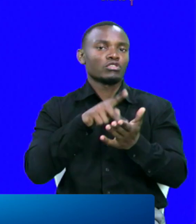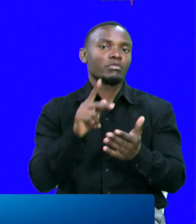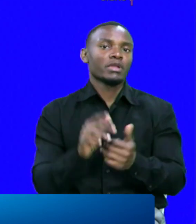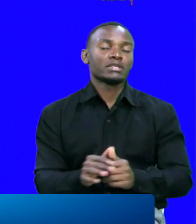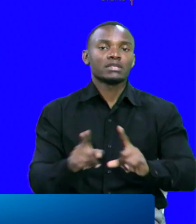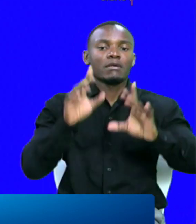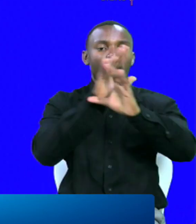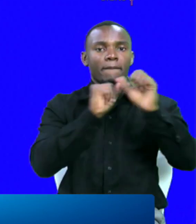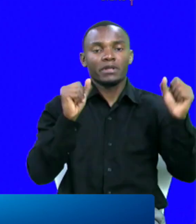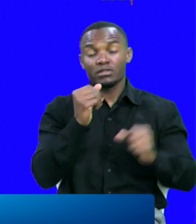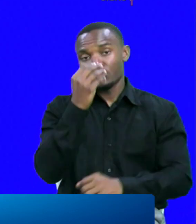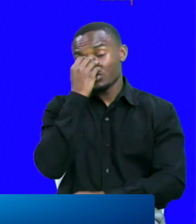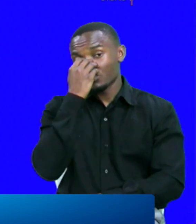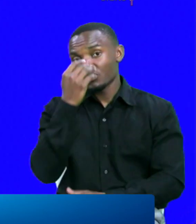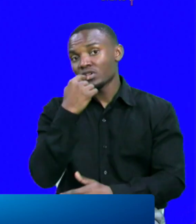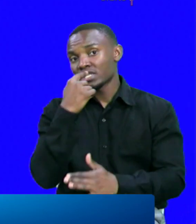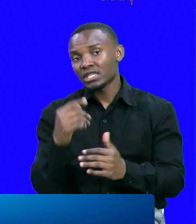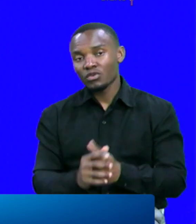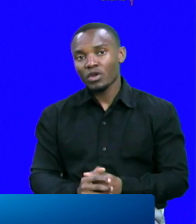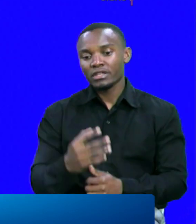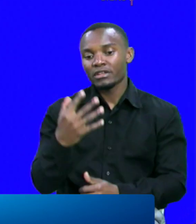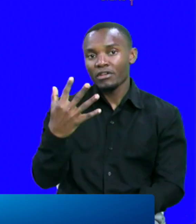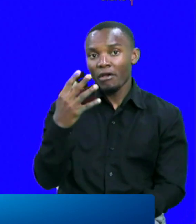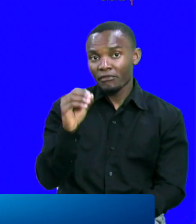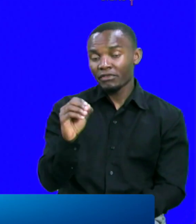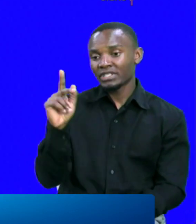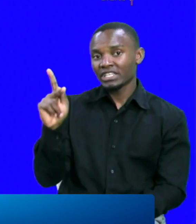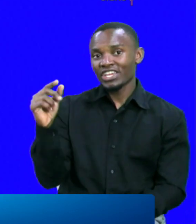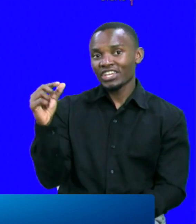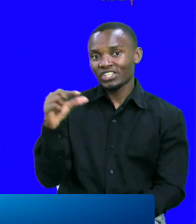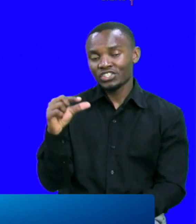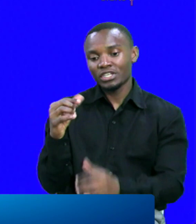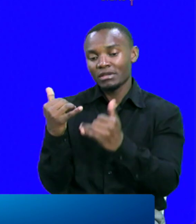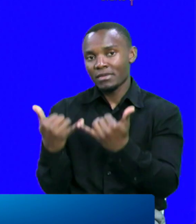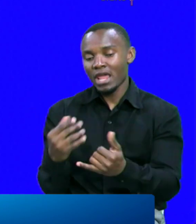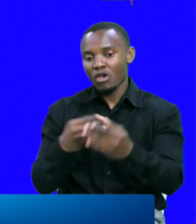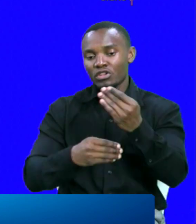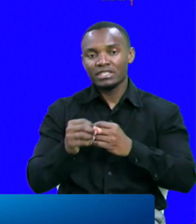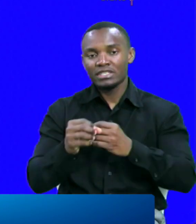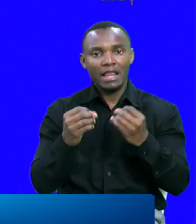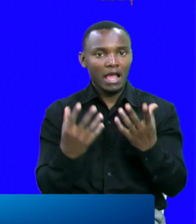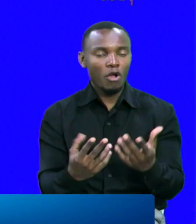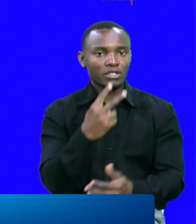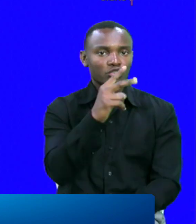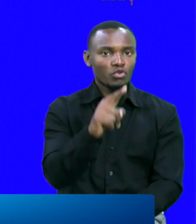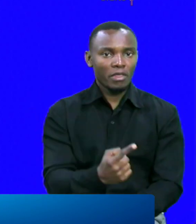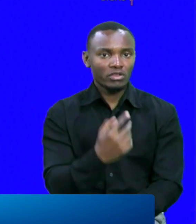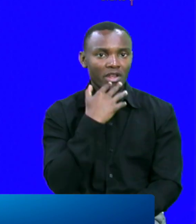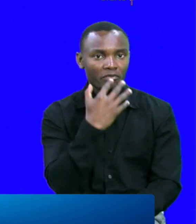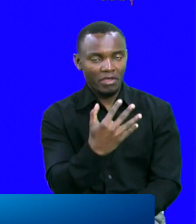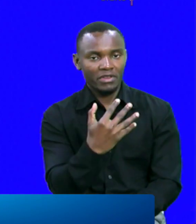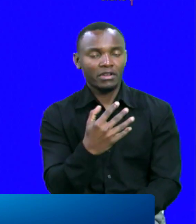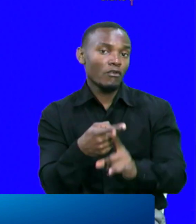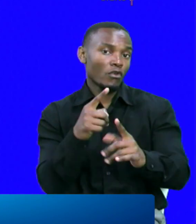for farmers across the country as the government further lowers the prices of fertilizers under the government fertilizer subsidy program, announcing